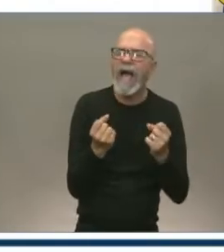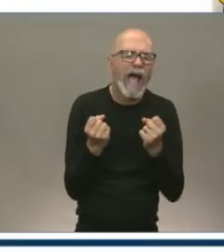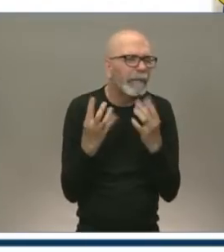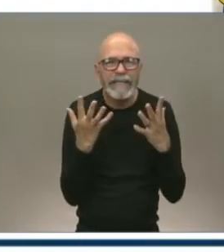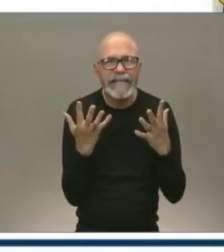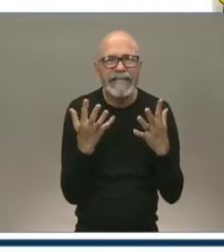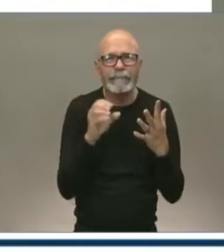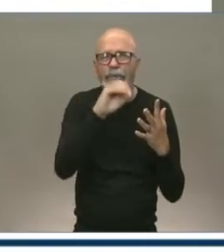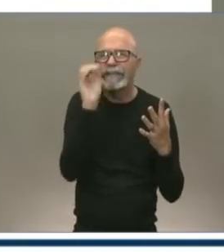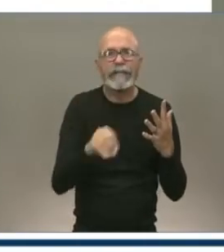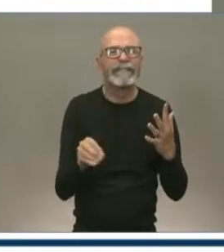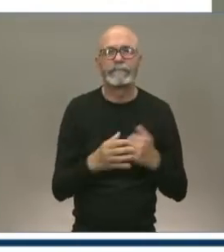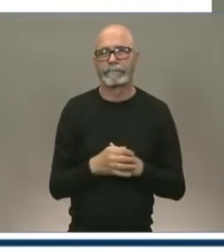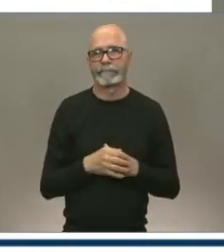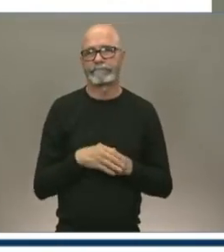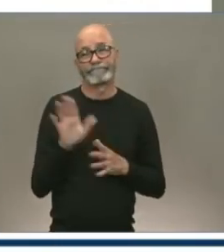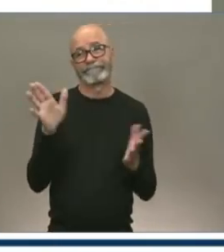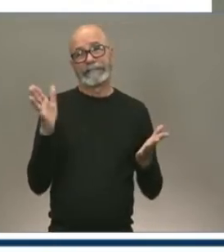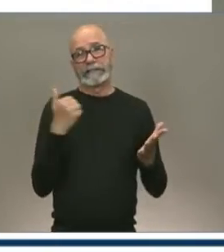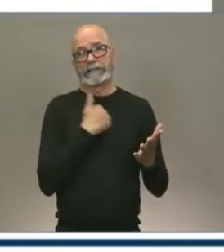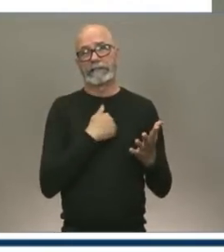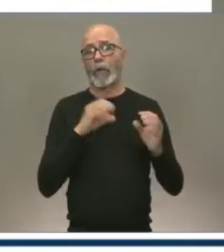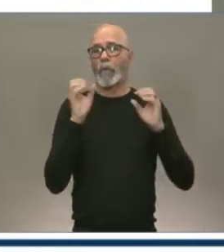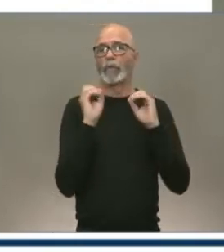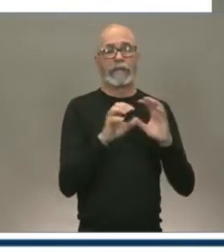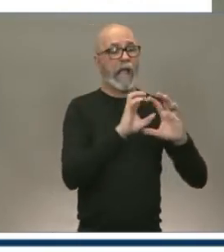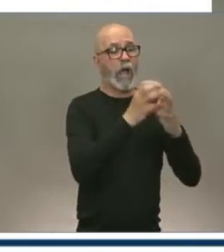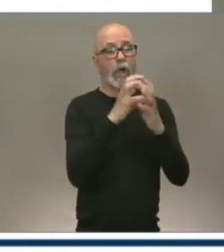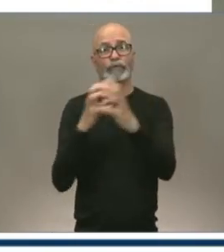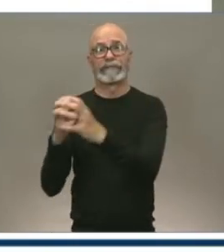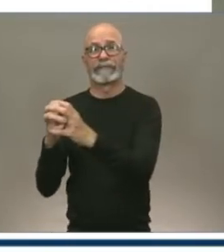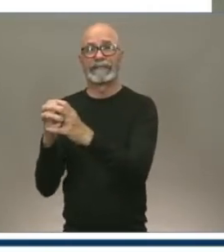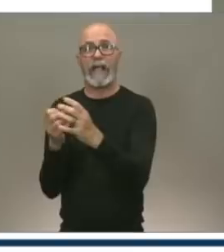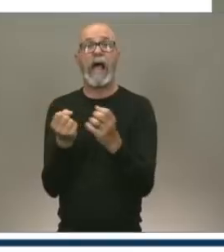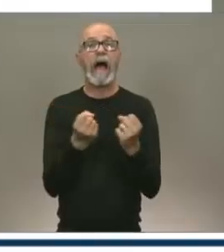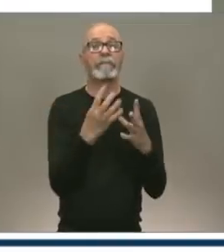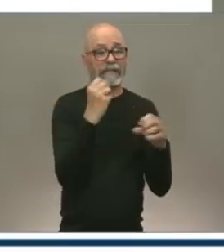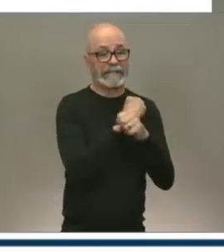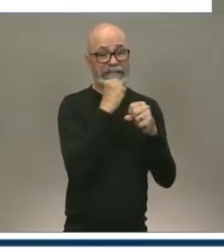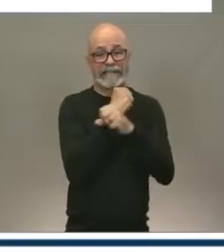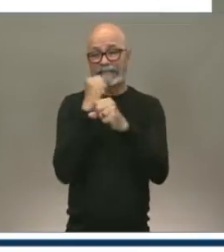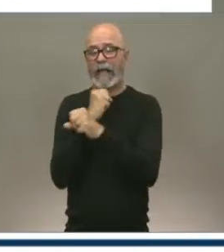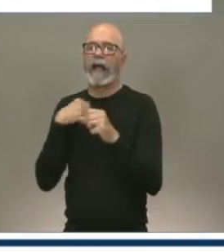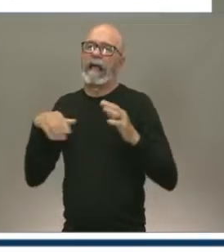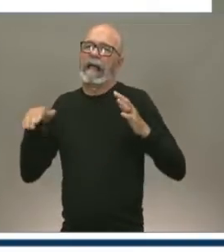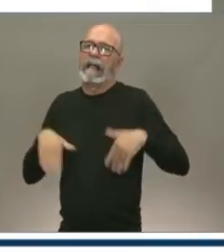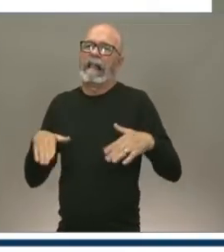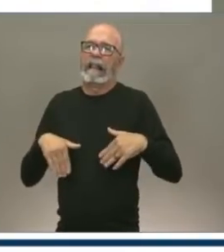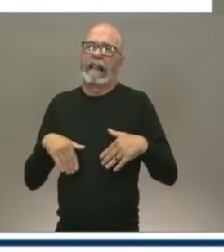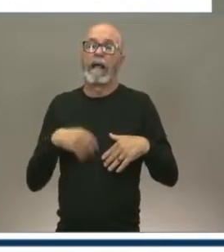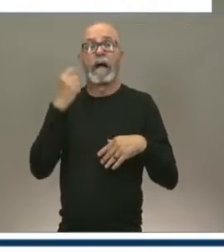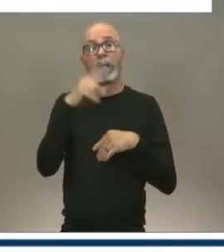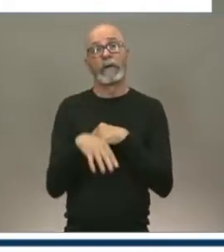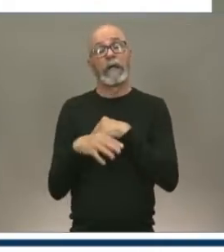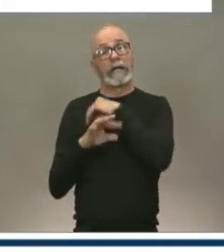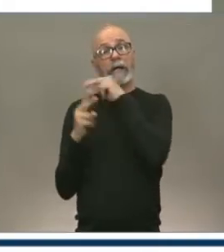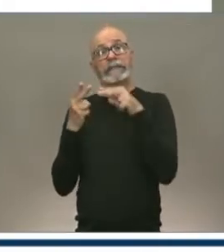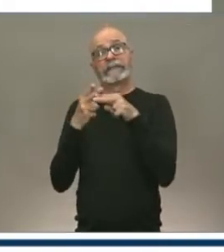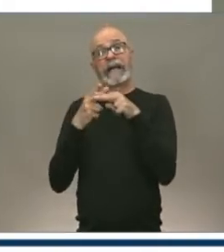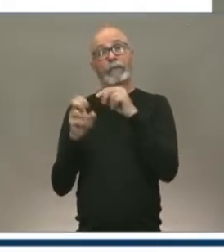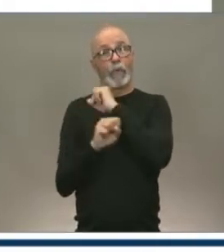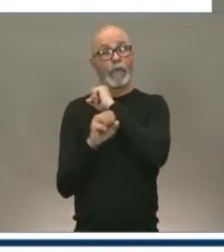have a breakdown of all that information. We're certainly looking at temporary foreign workers to make sure. I talked with my team today. We're going to start looking